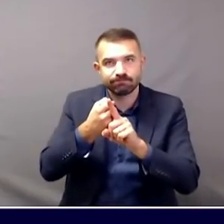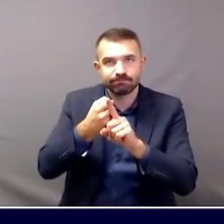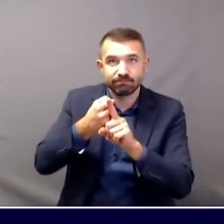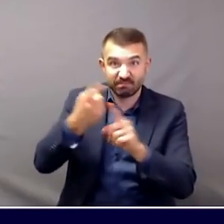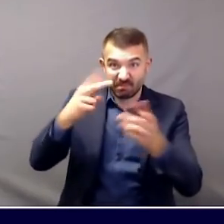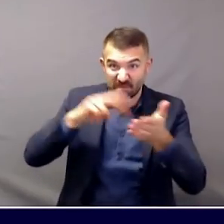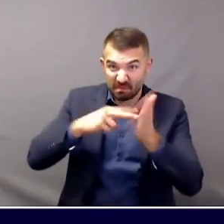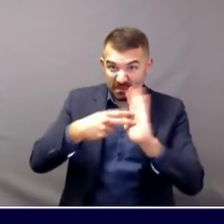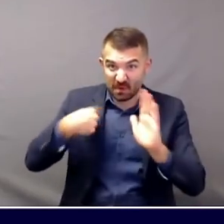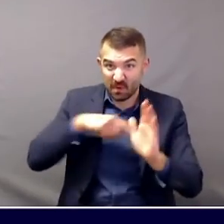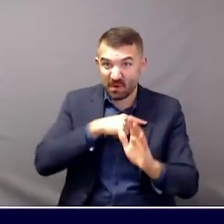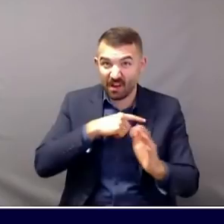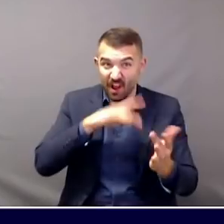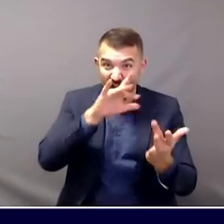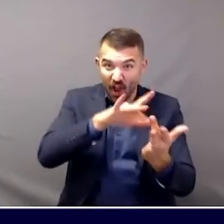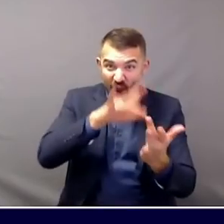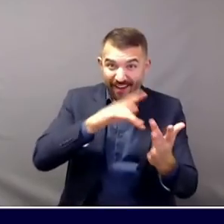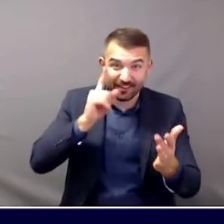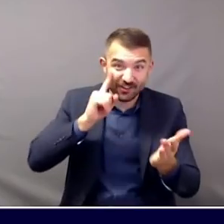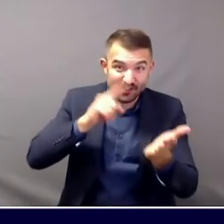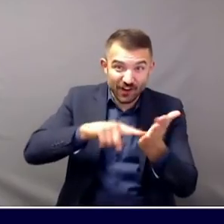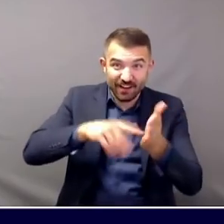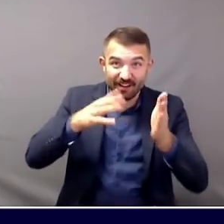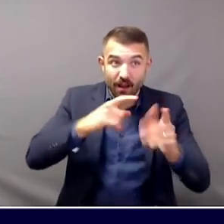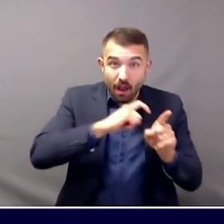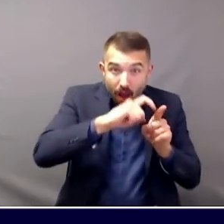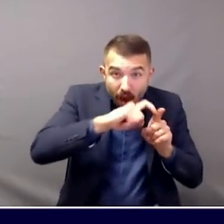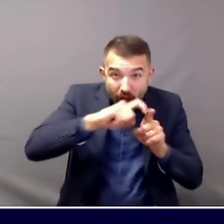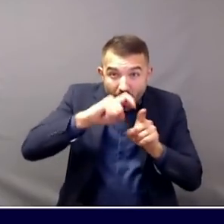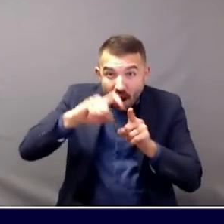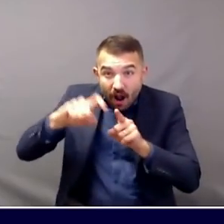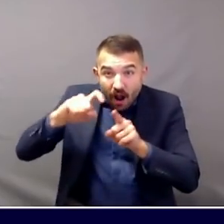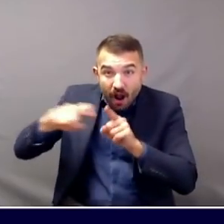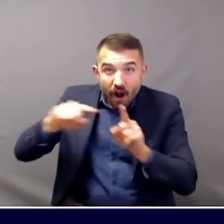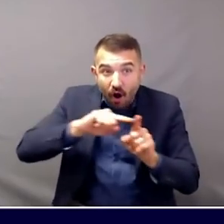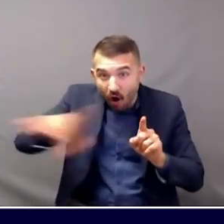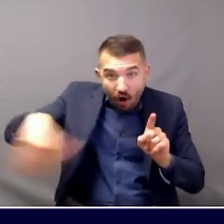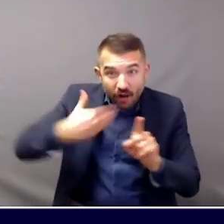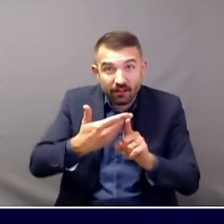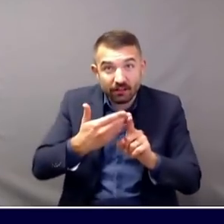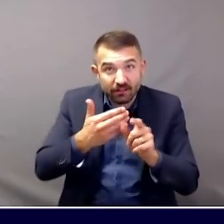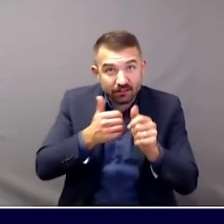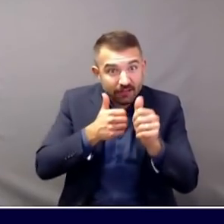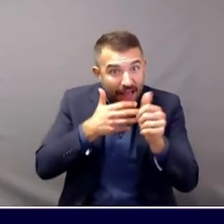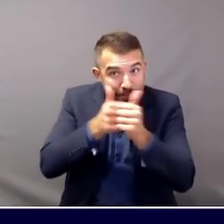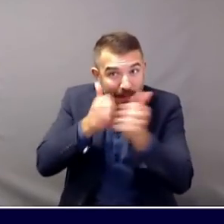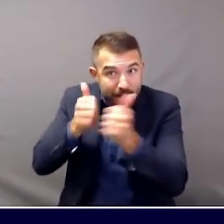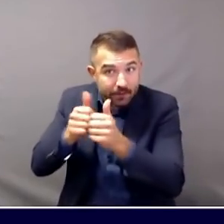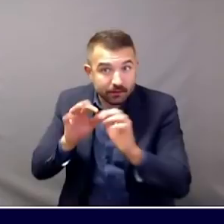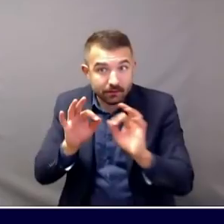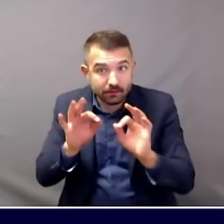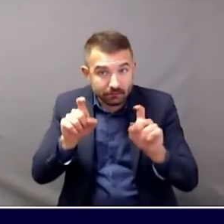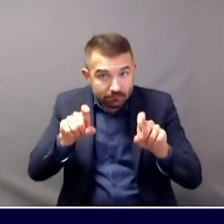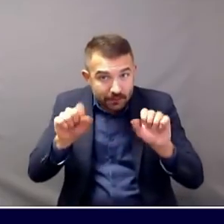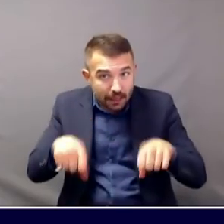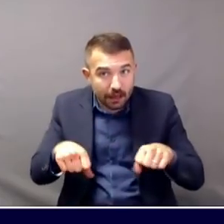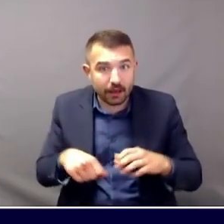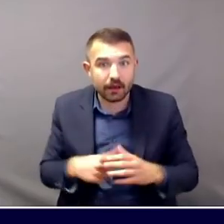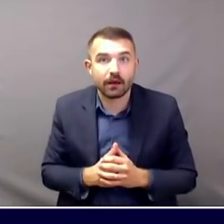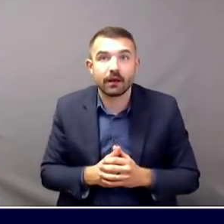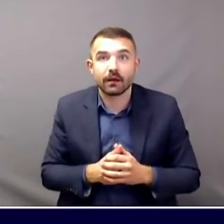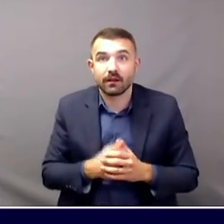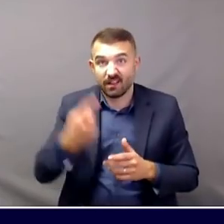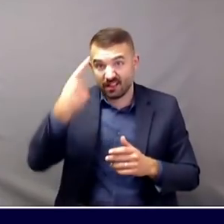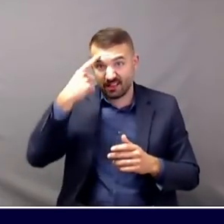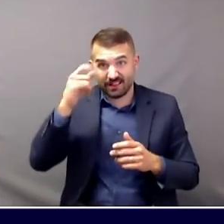And is that still a reasonable method to try and contain outbreaks or community transmission? Okay, so